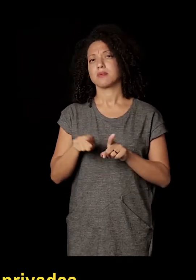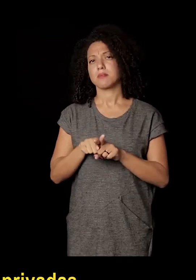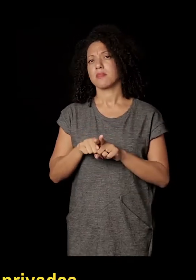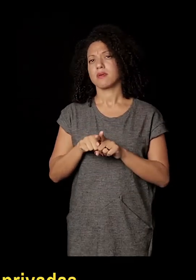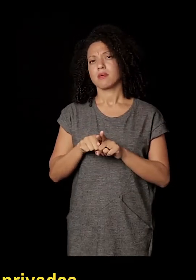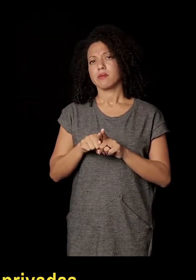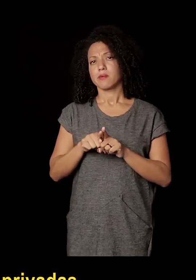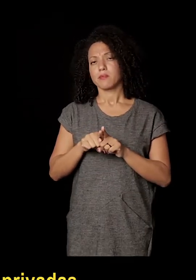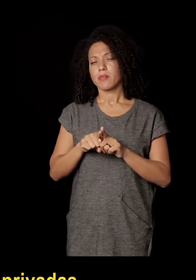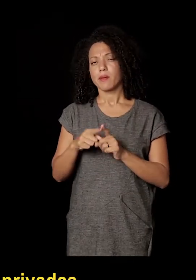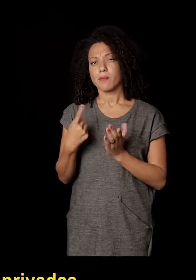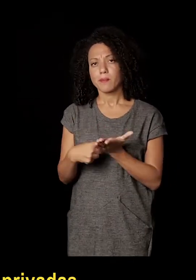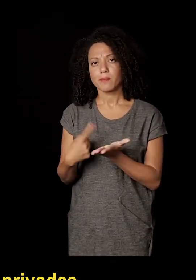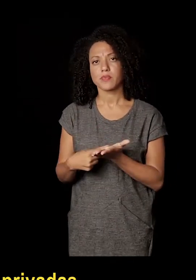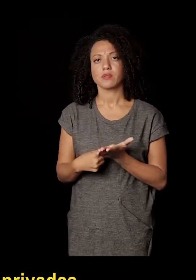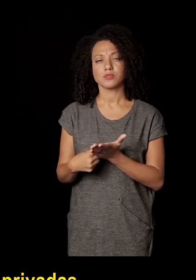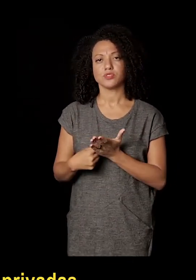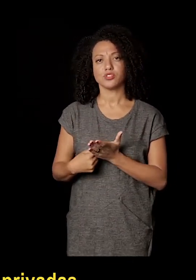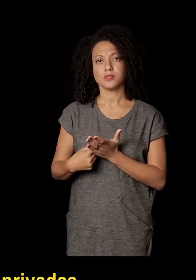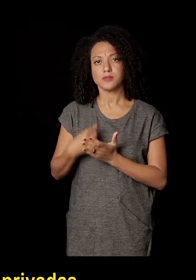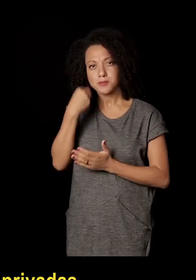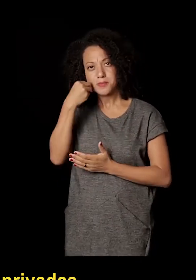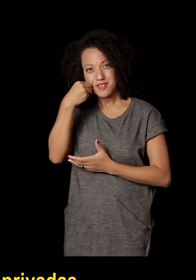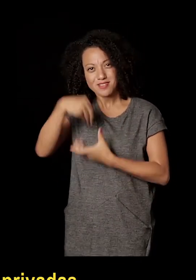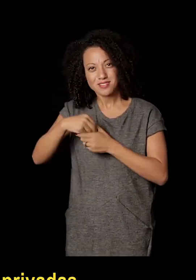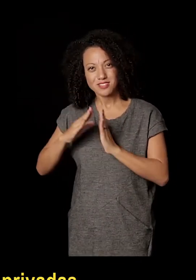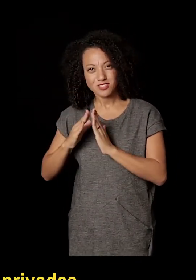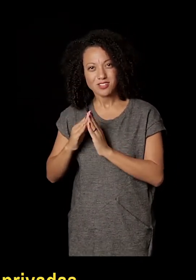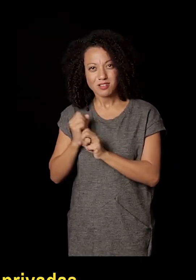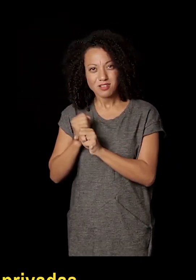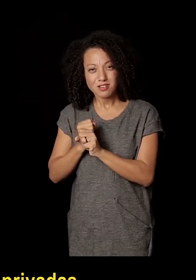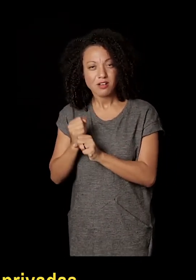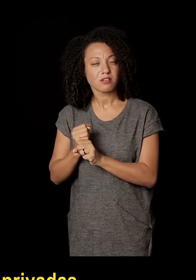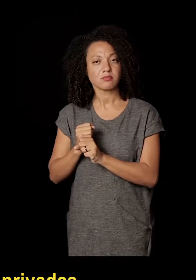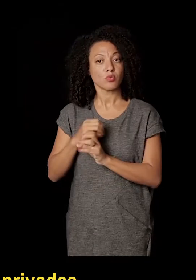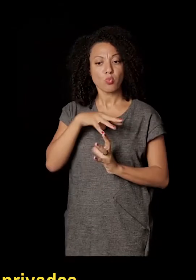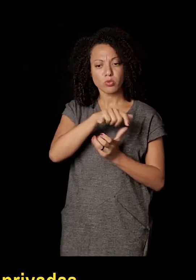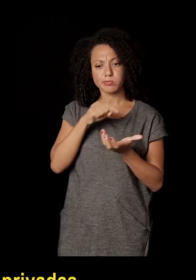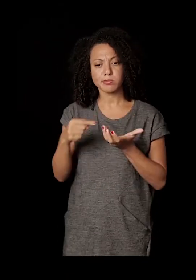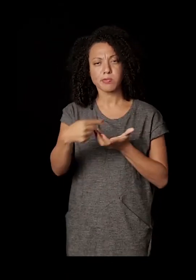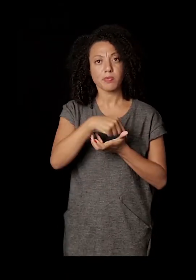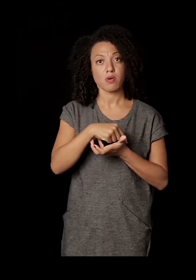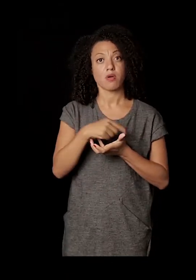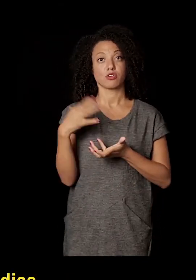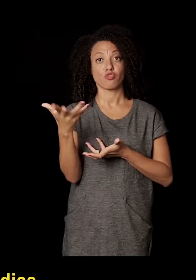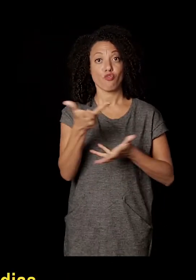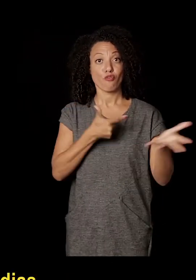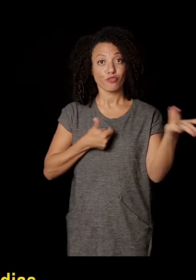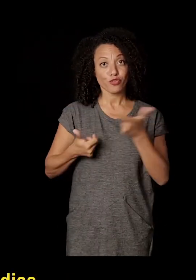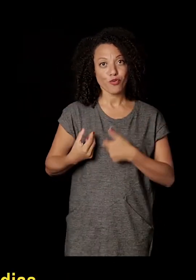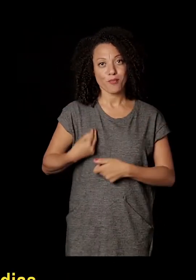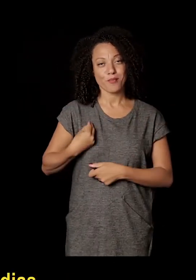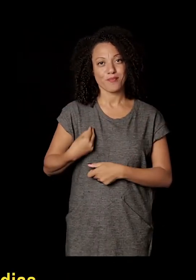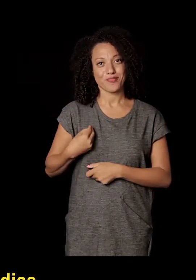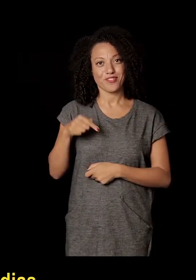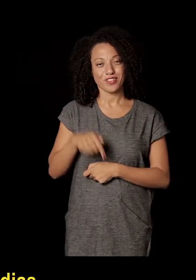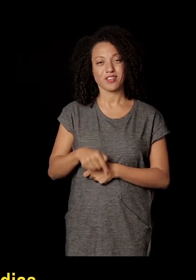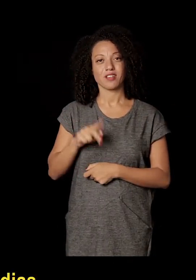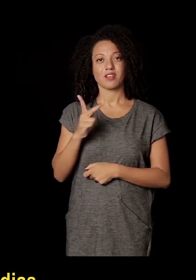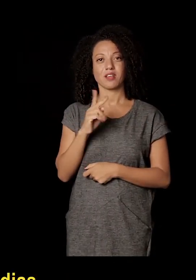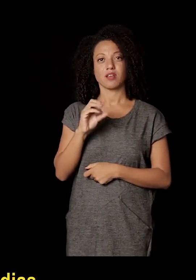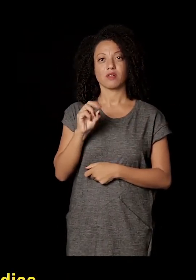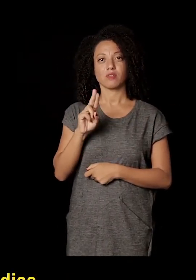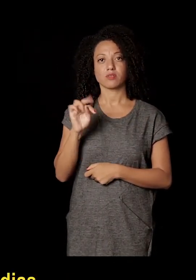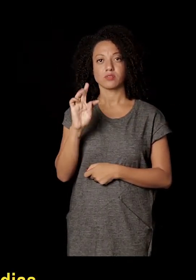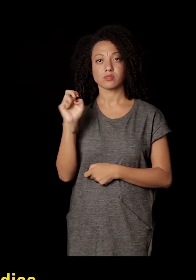private galleries, from residency programs all around the world to come to